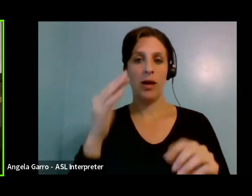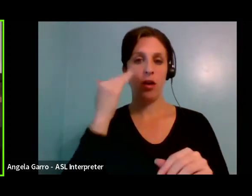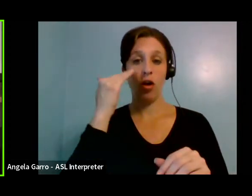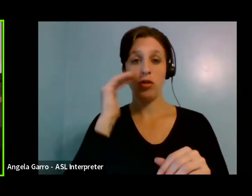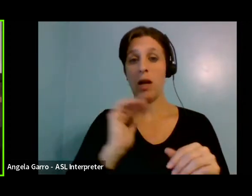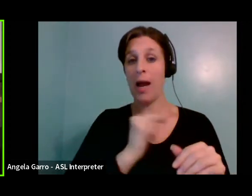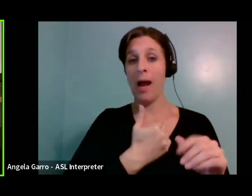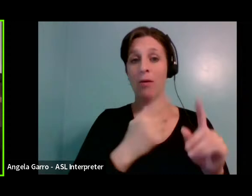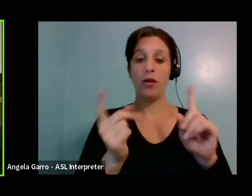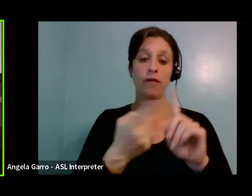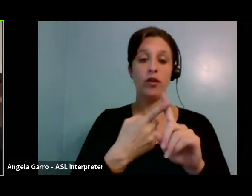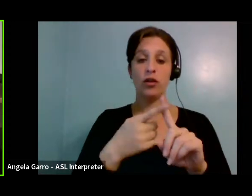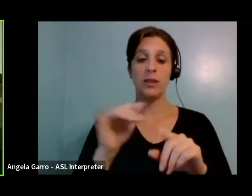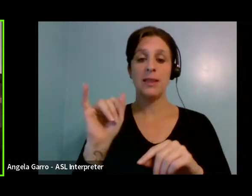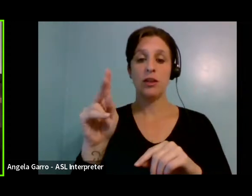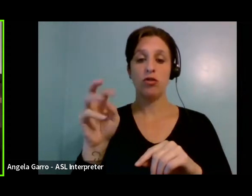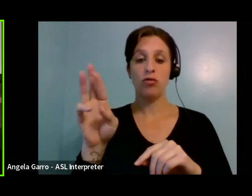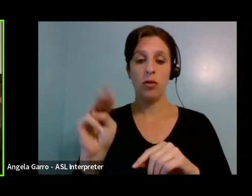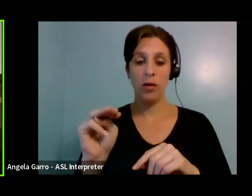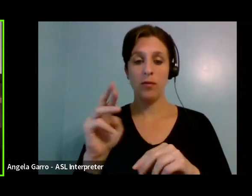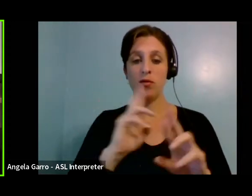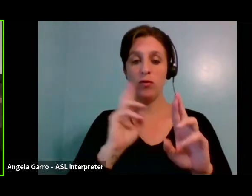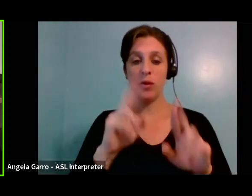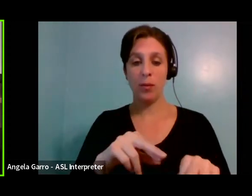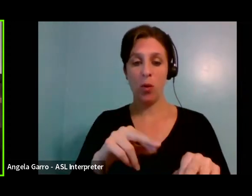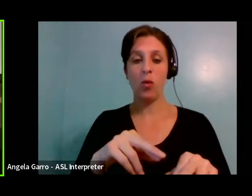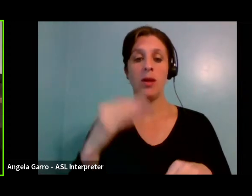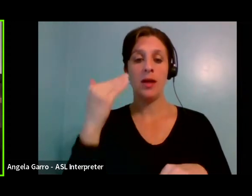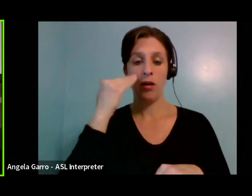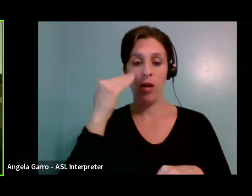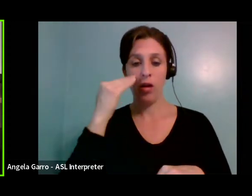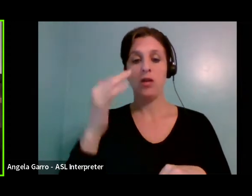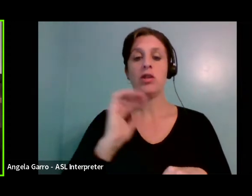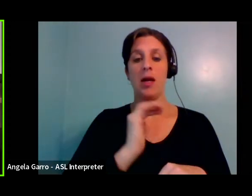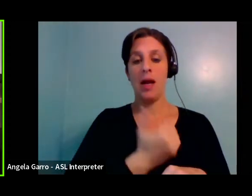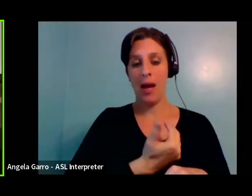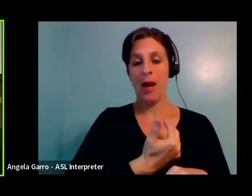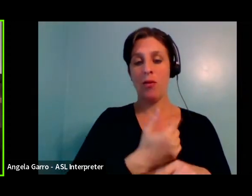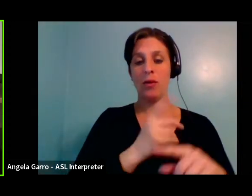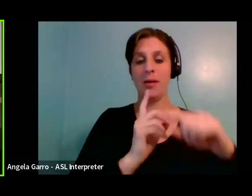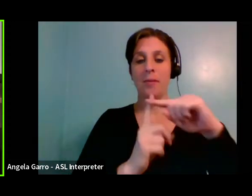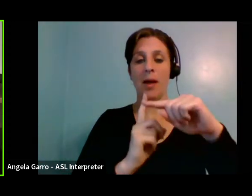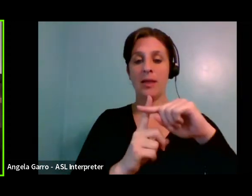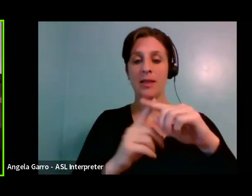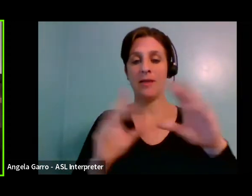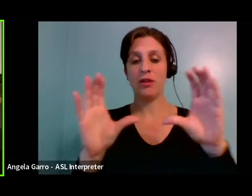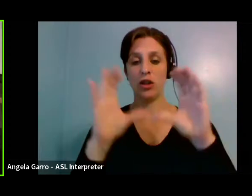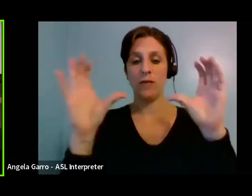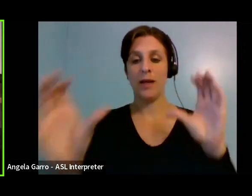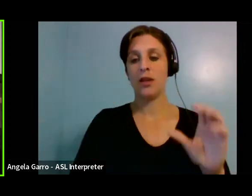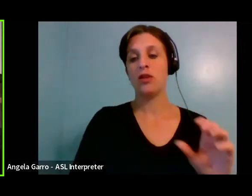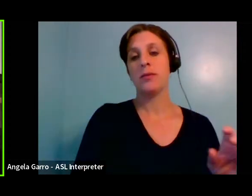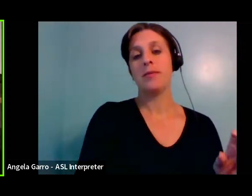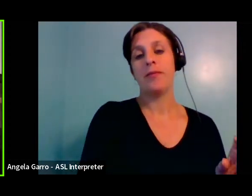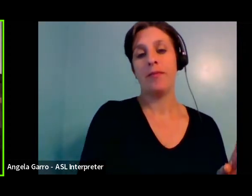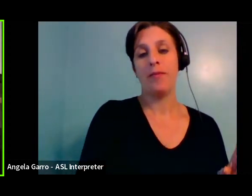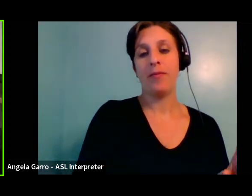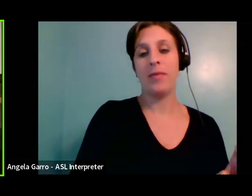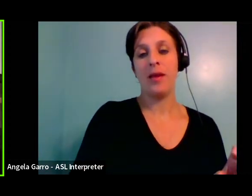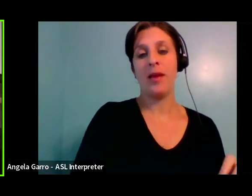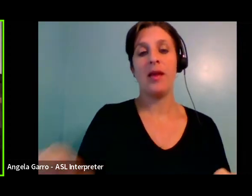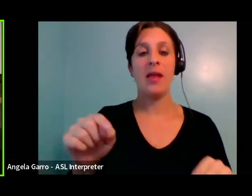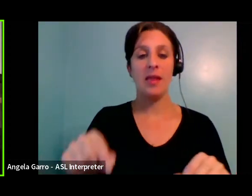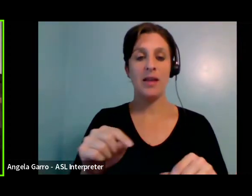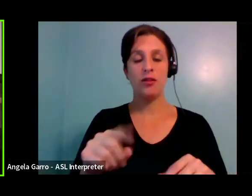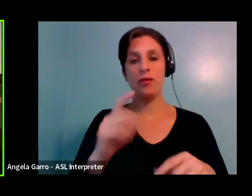first interim report, acknowledging our positive certification. These are annual